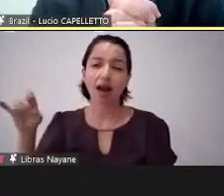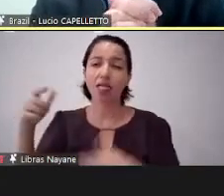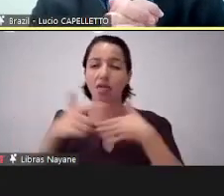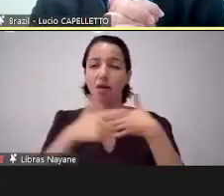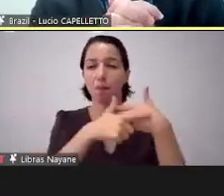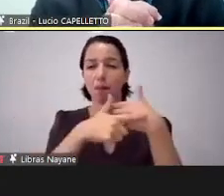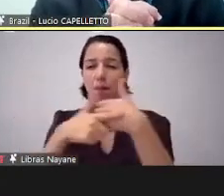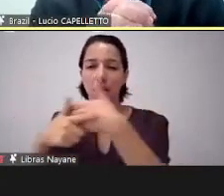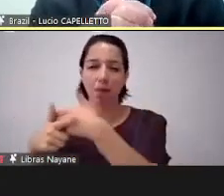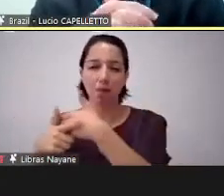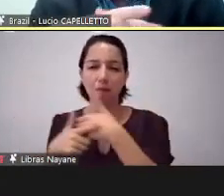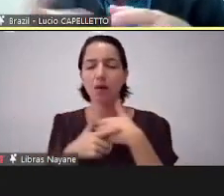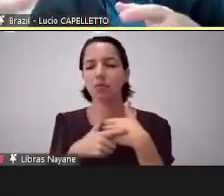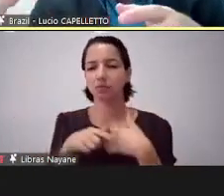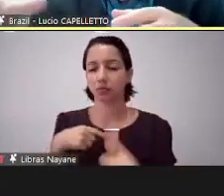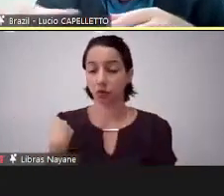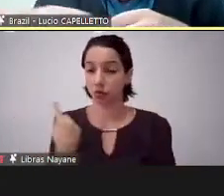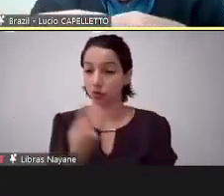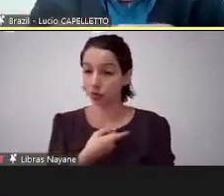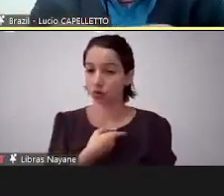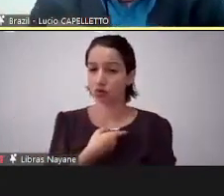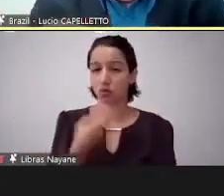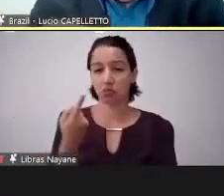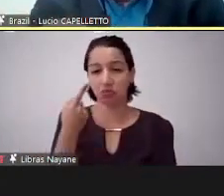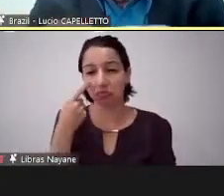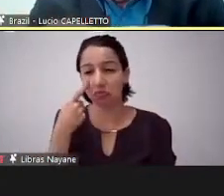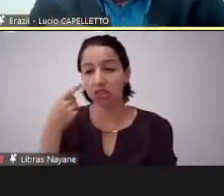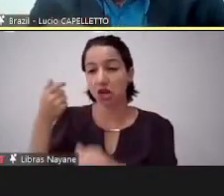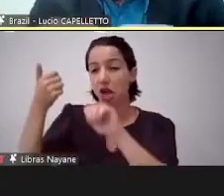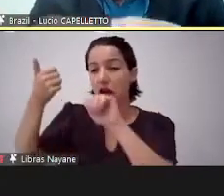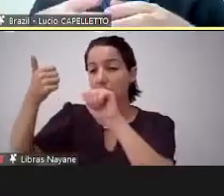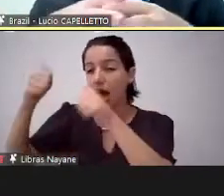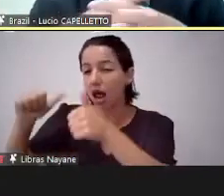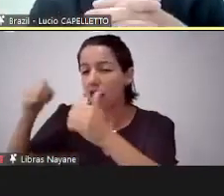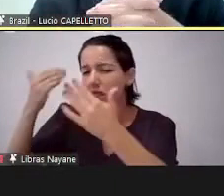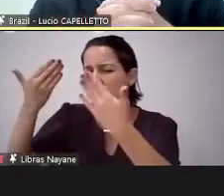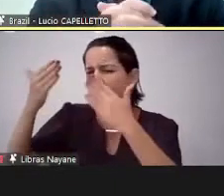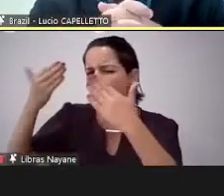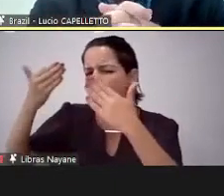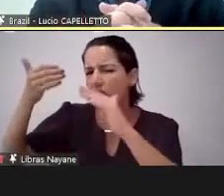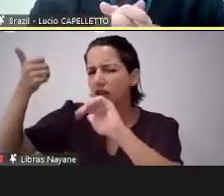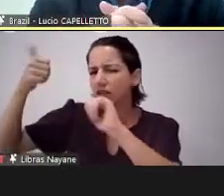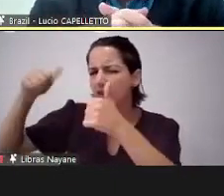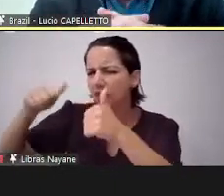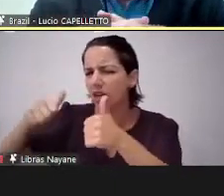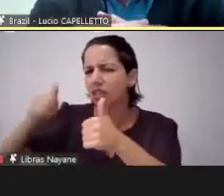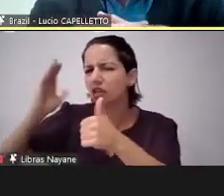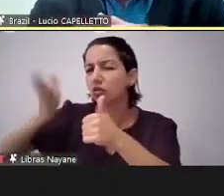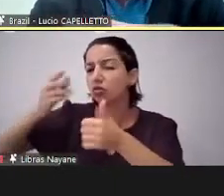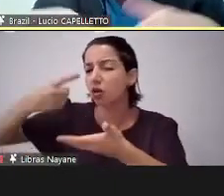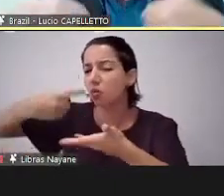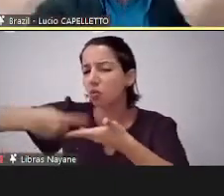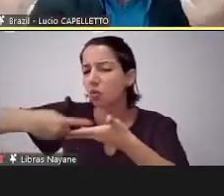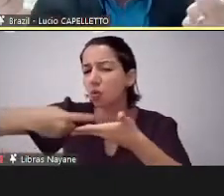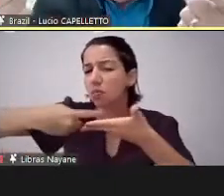their activities. We are doing analysis and assessments. We are